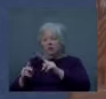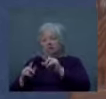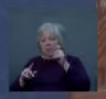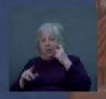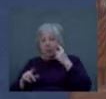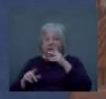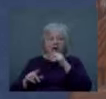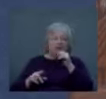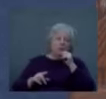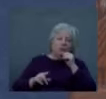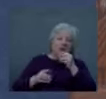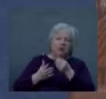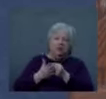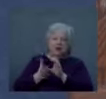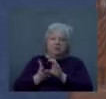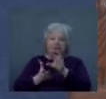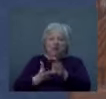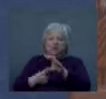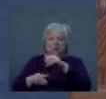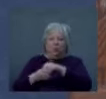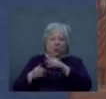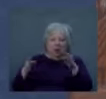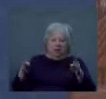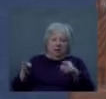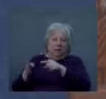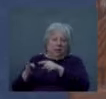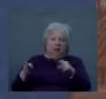investment made within the boundaries of the corridor.